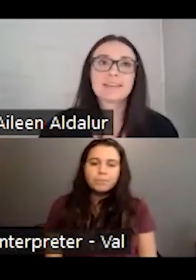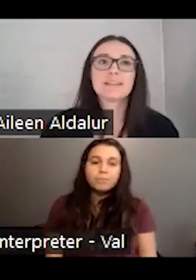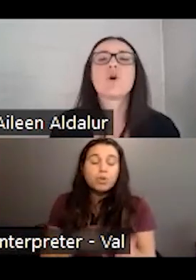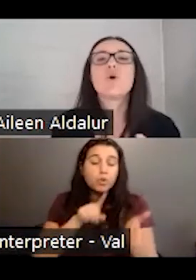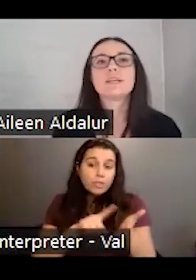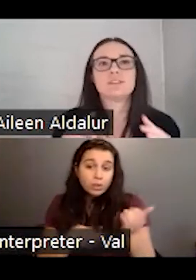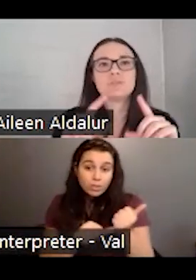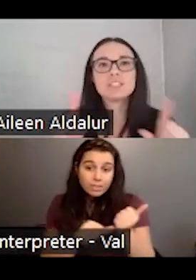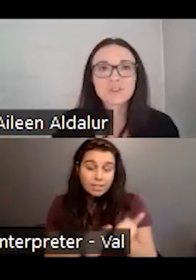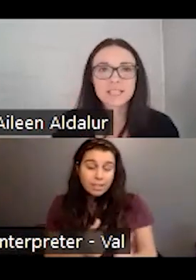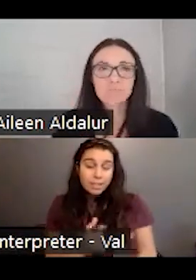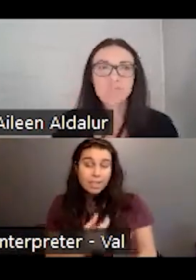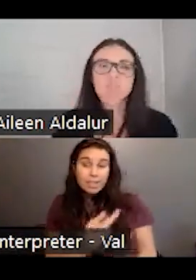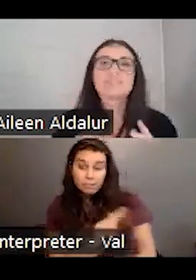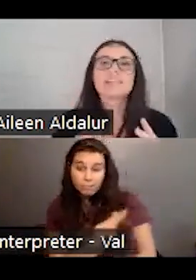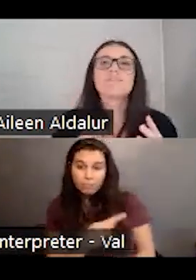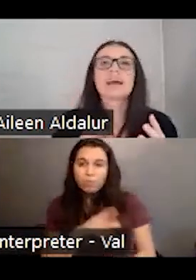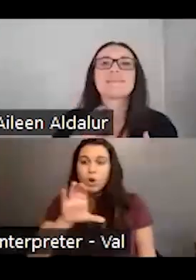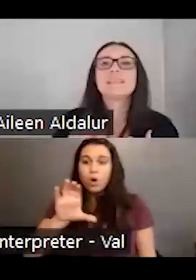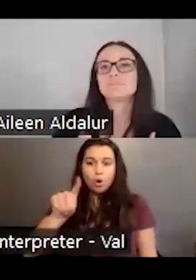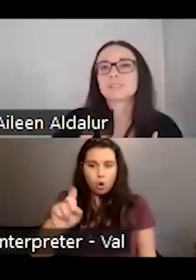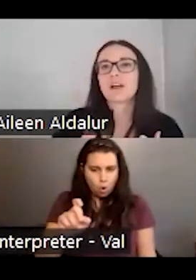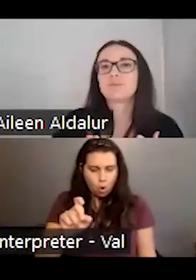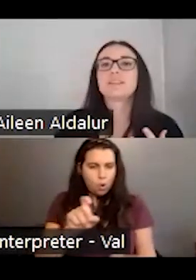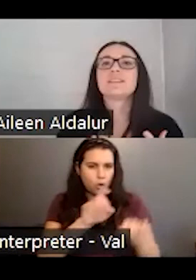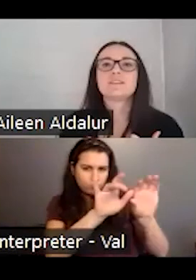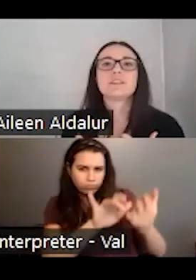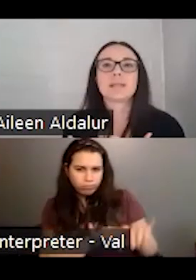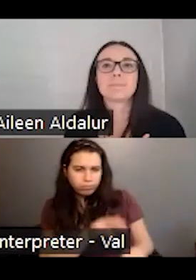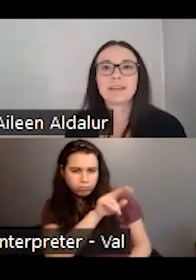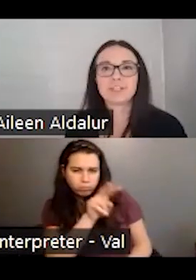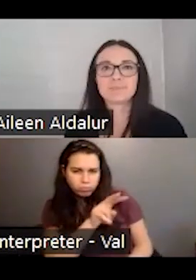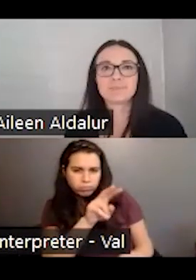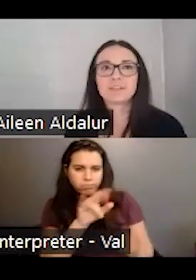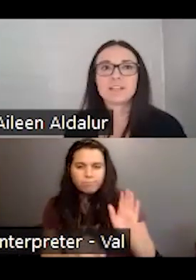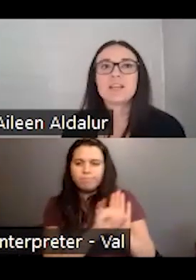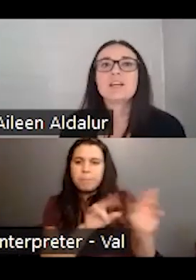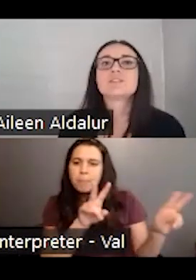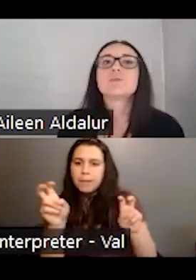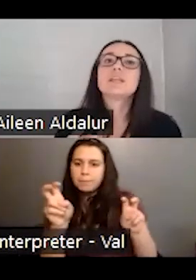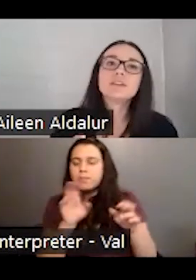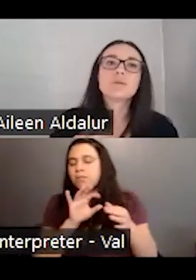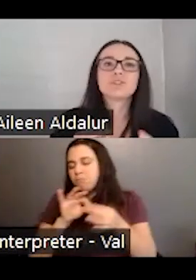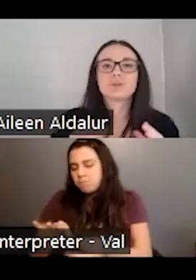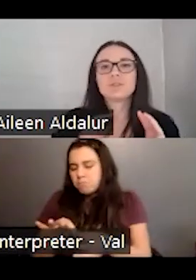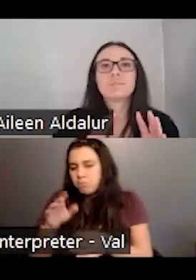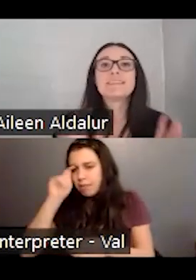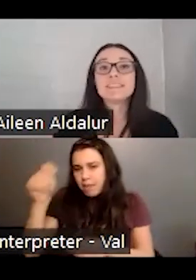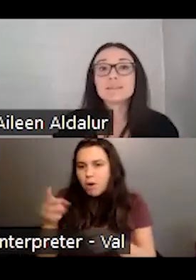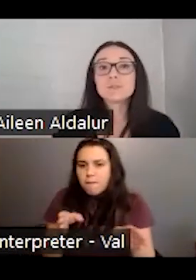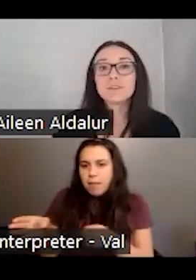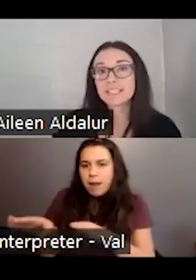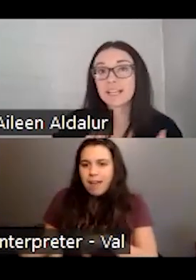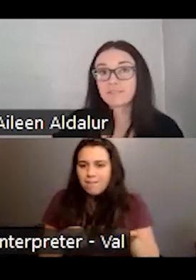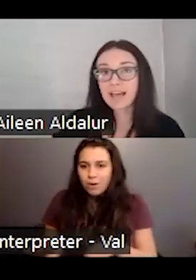and I then coded the written transcripts to identify themes following the theory of planned behavior. So here I will show you the